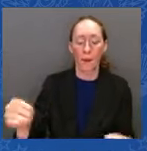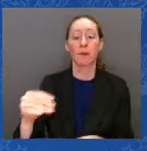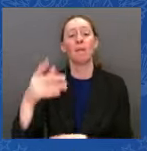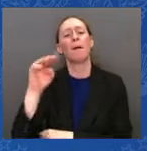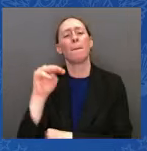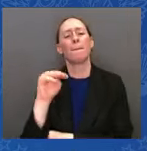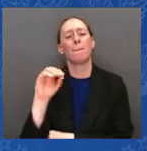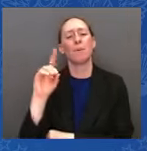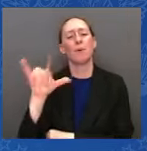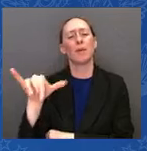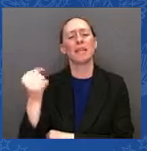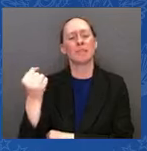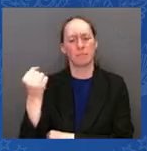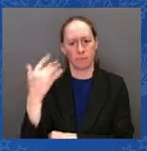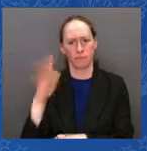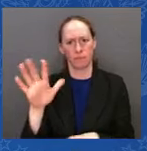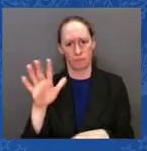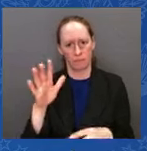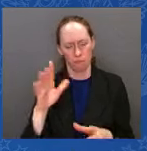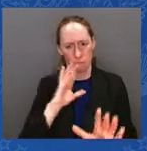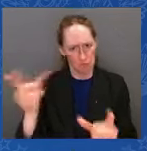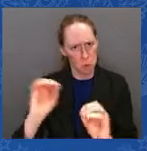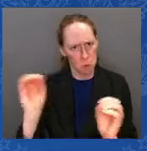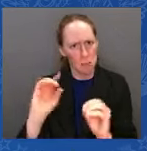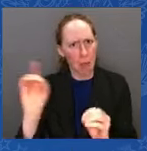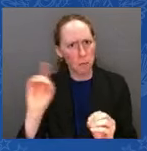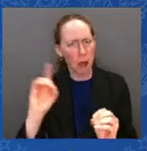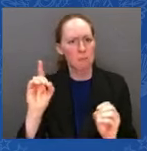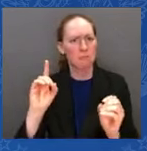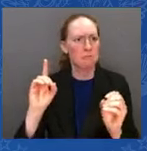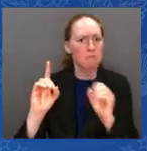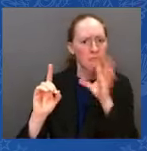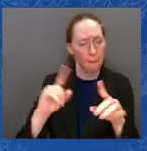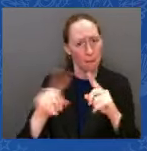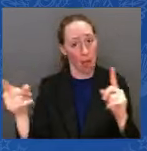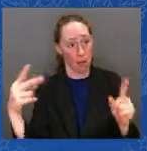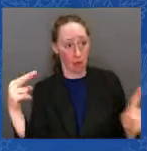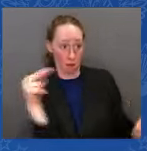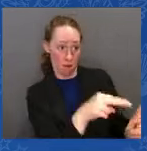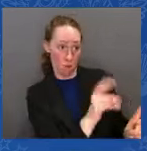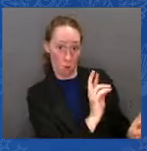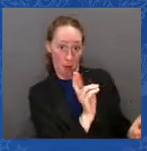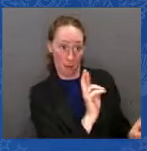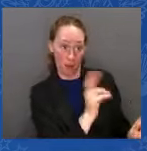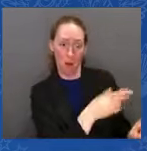respected Wall Street analytical firm, said the Republican plan would cost the country